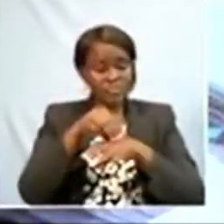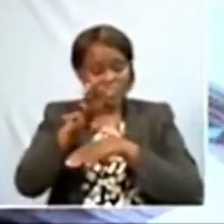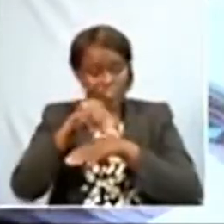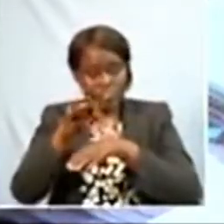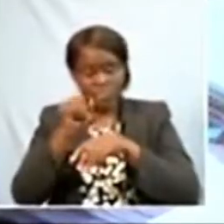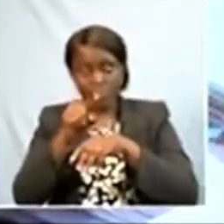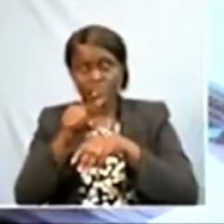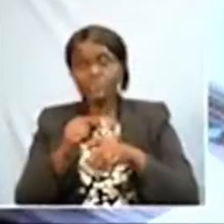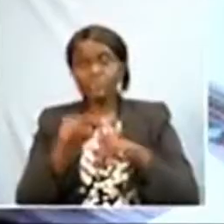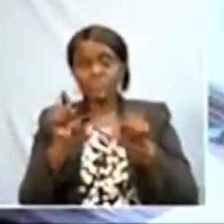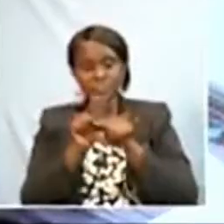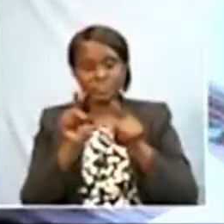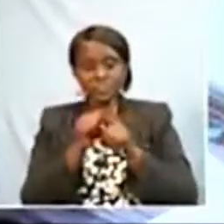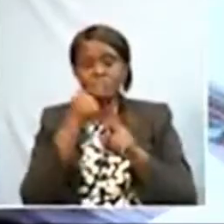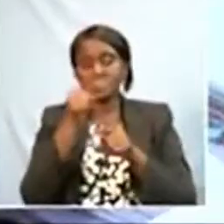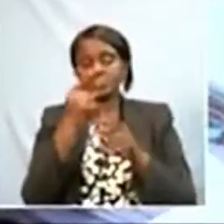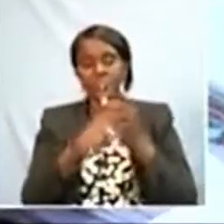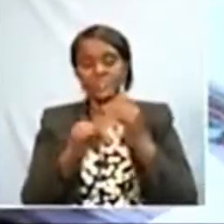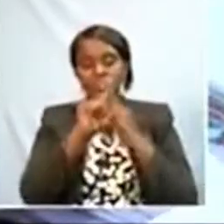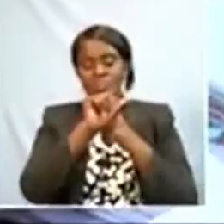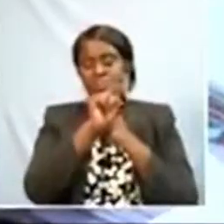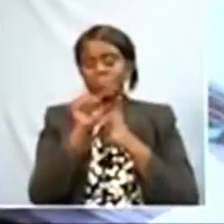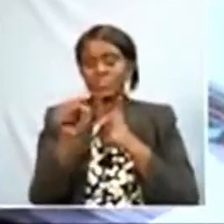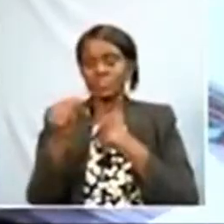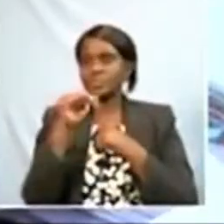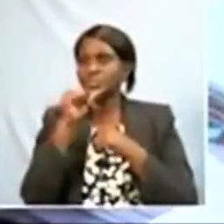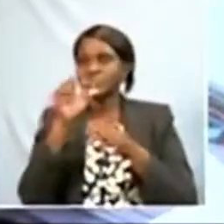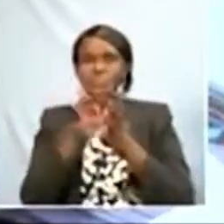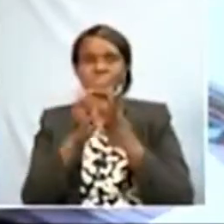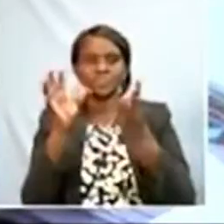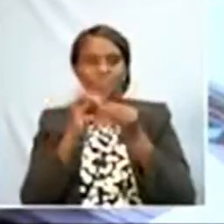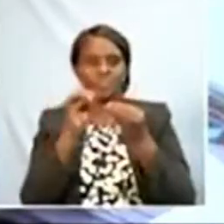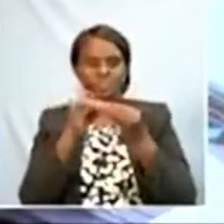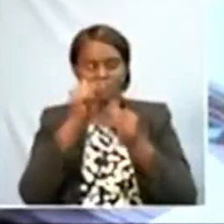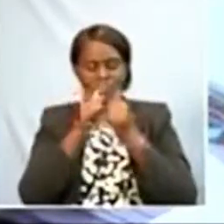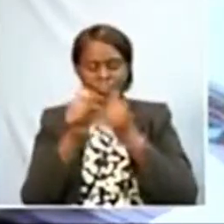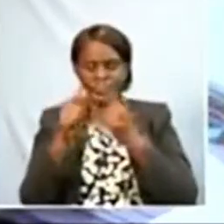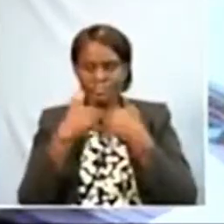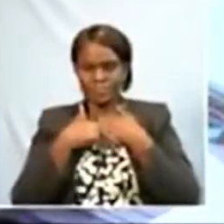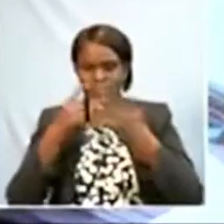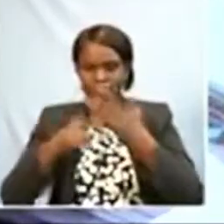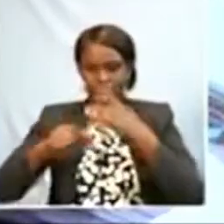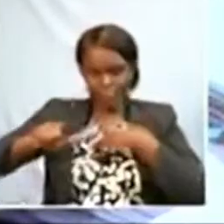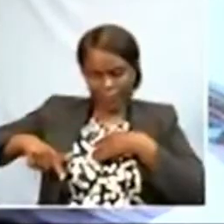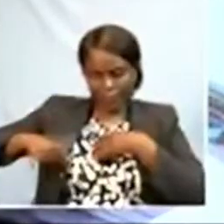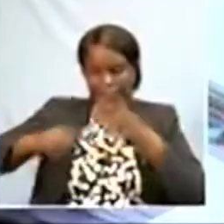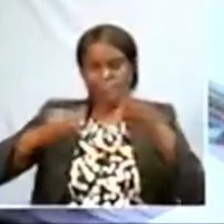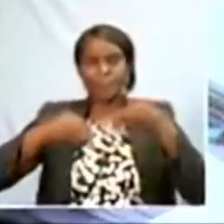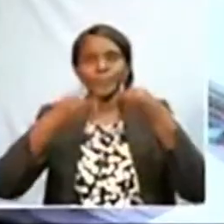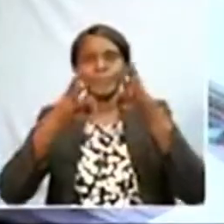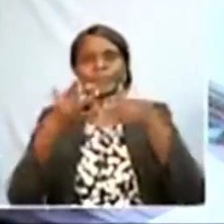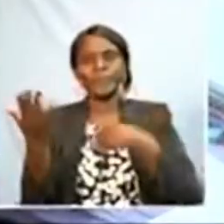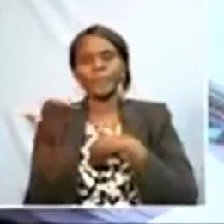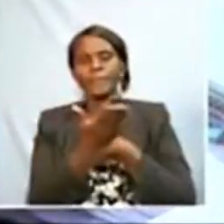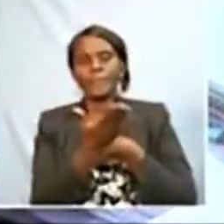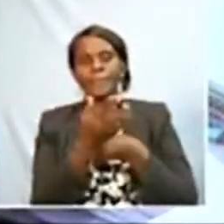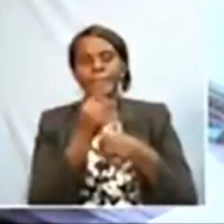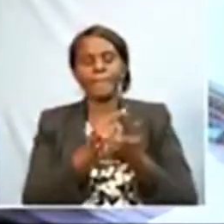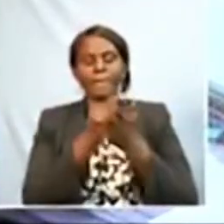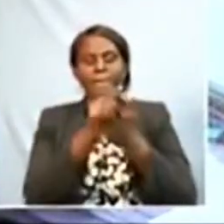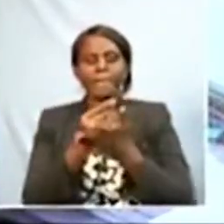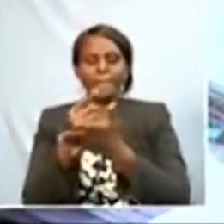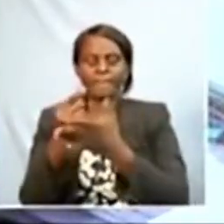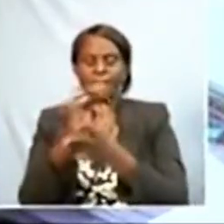advancing, that 2022 you couldn't do much because there was late release of grants